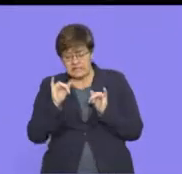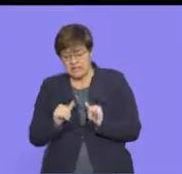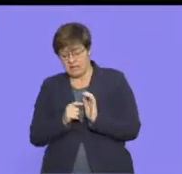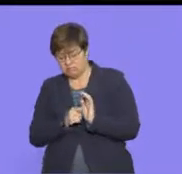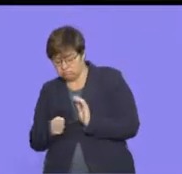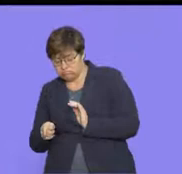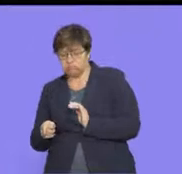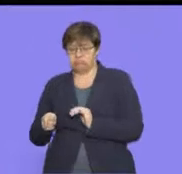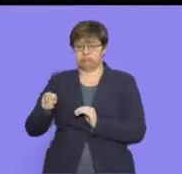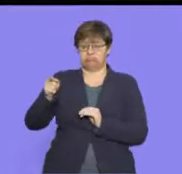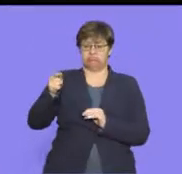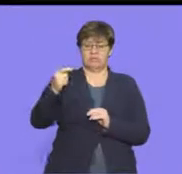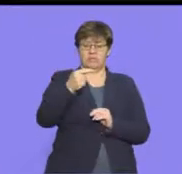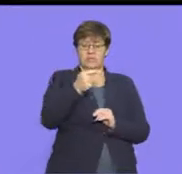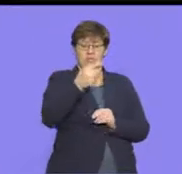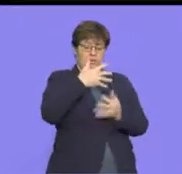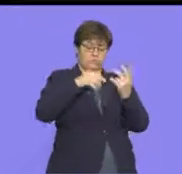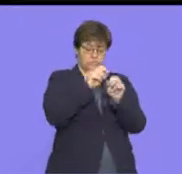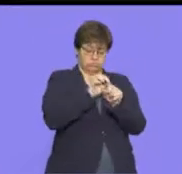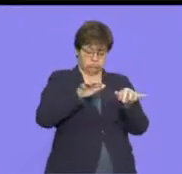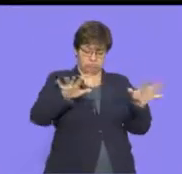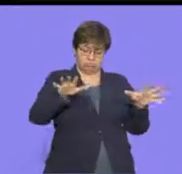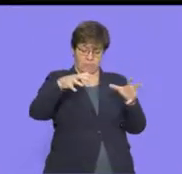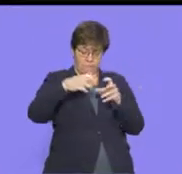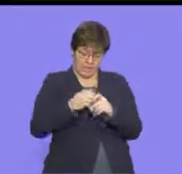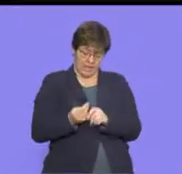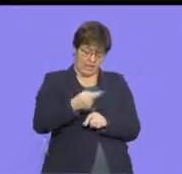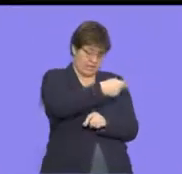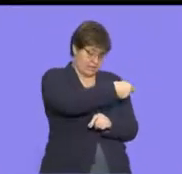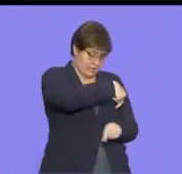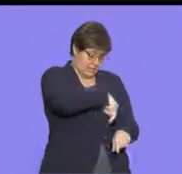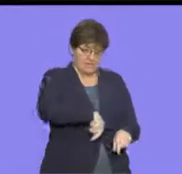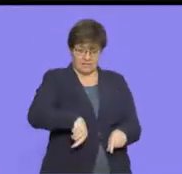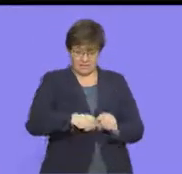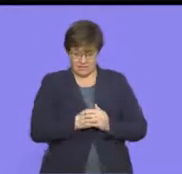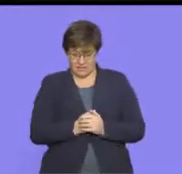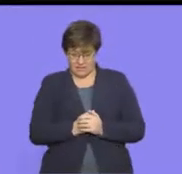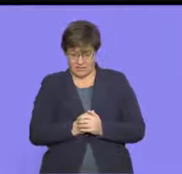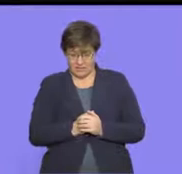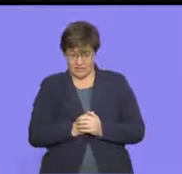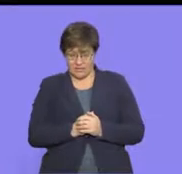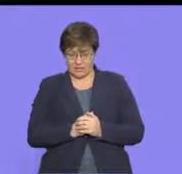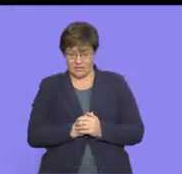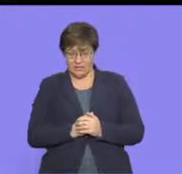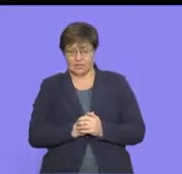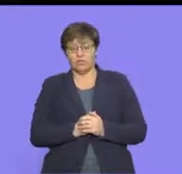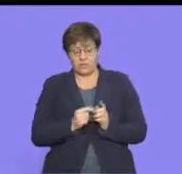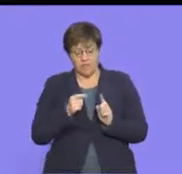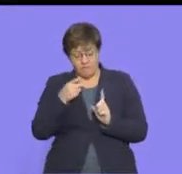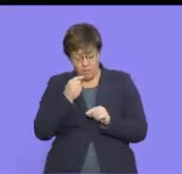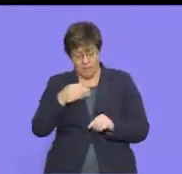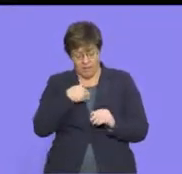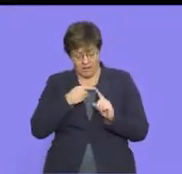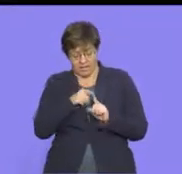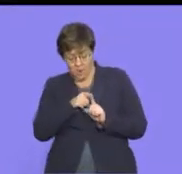It's not going to open up. It's going to get where it needs to go, it's going to do its whole thing, and it's going to come back